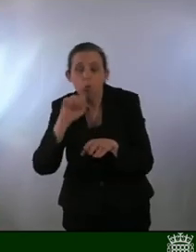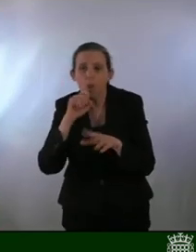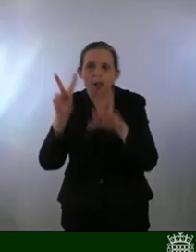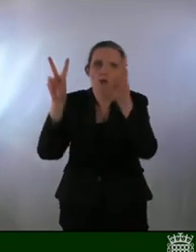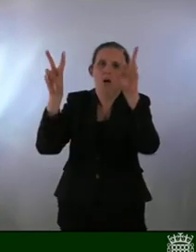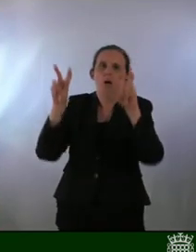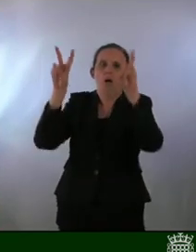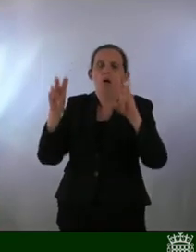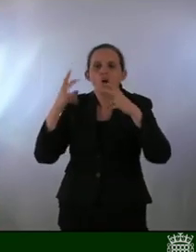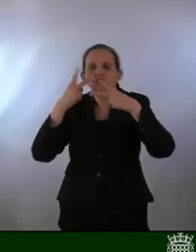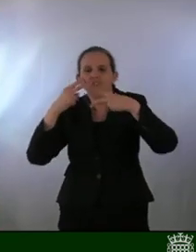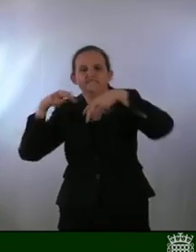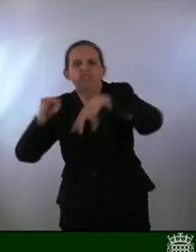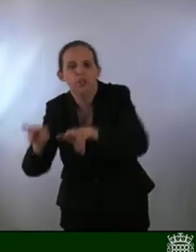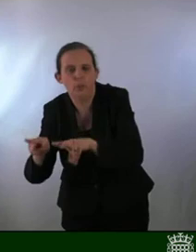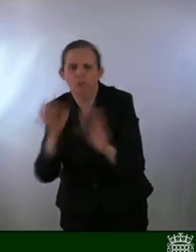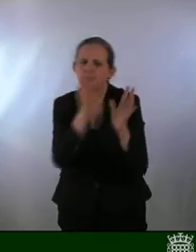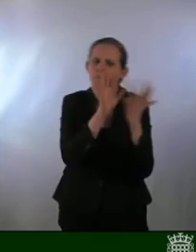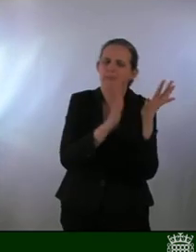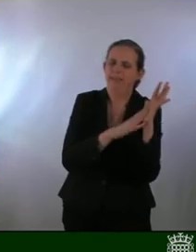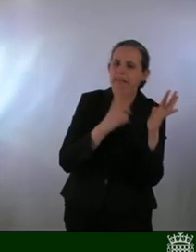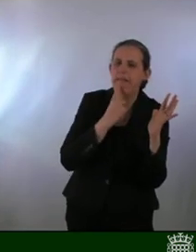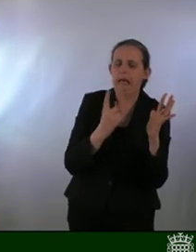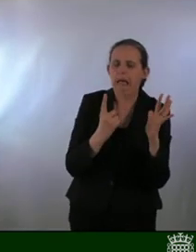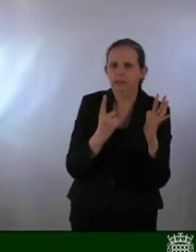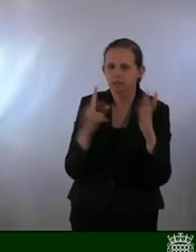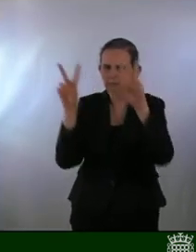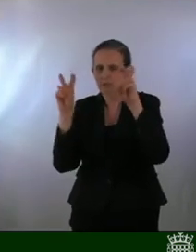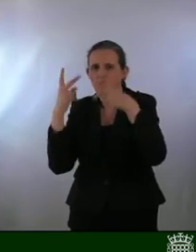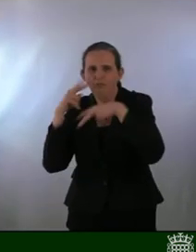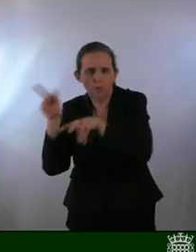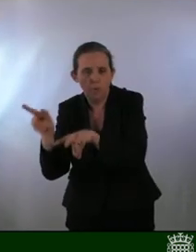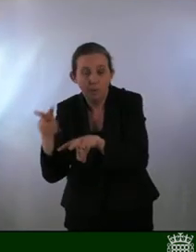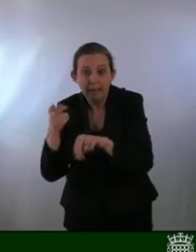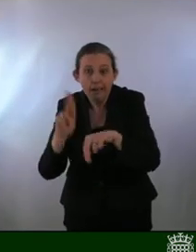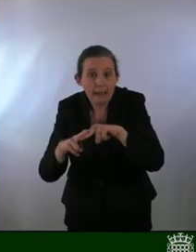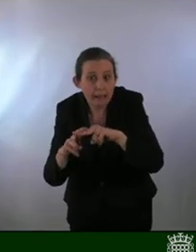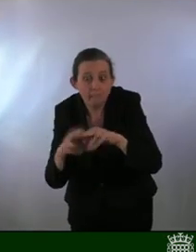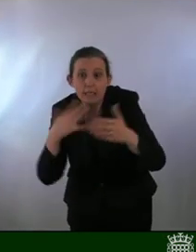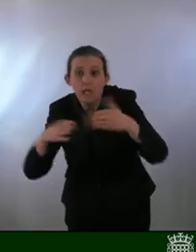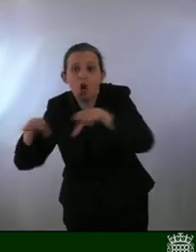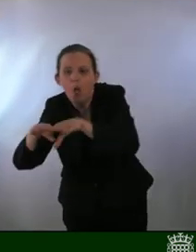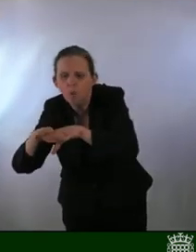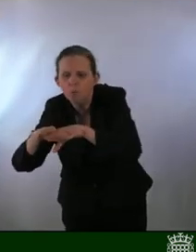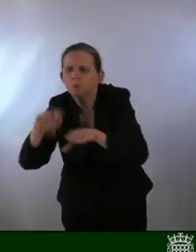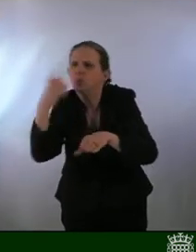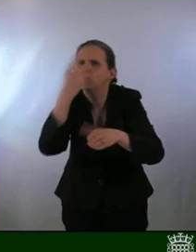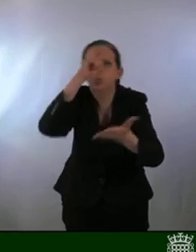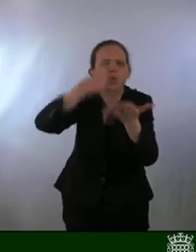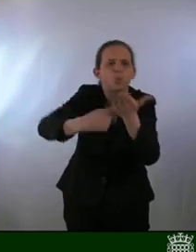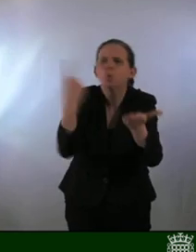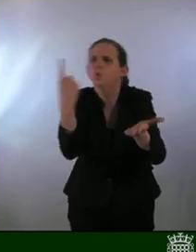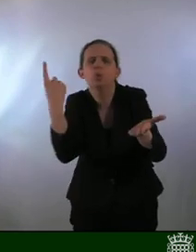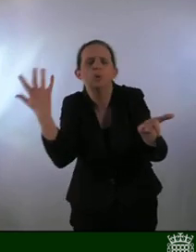quote. In the event of a school needing to close, can I ask the Secretary of State, who takes the final decision? Is